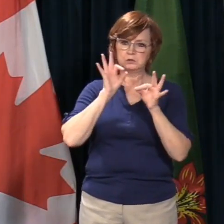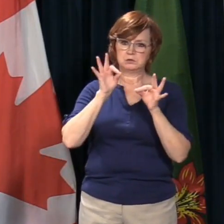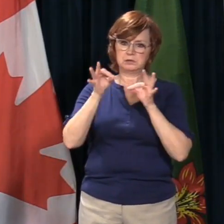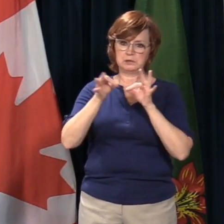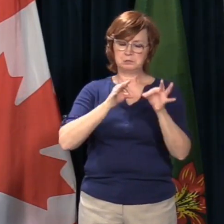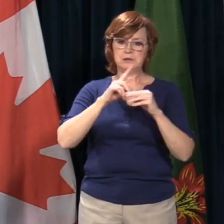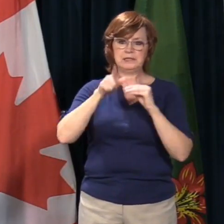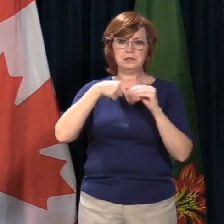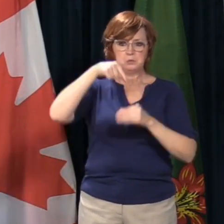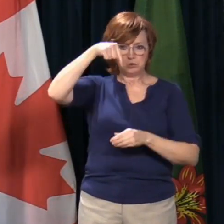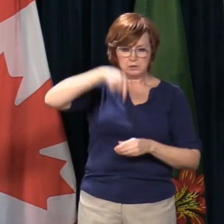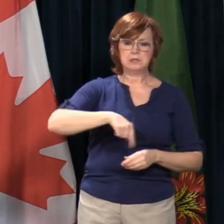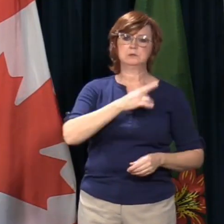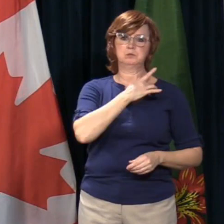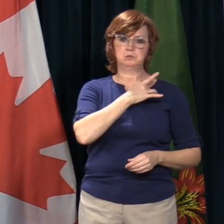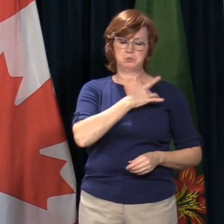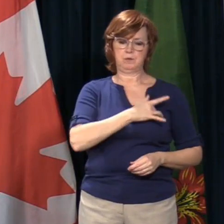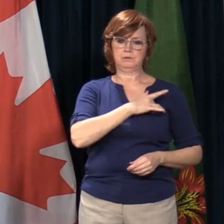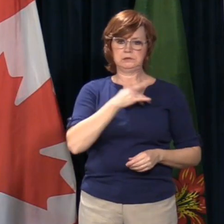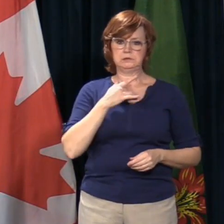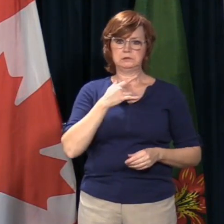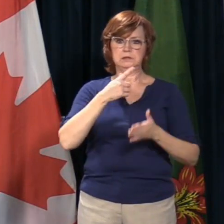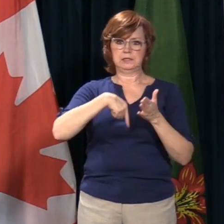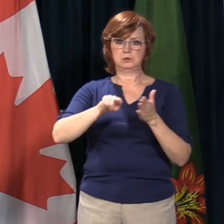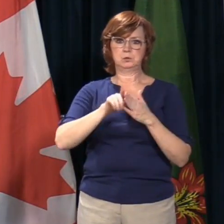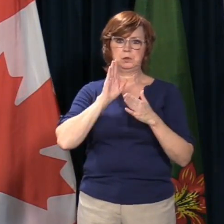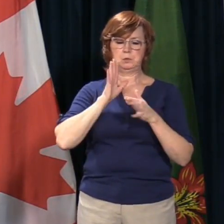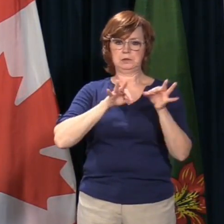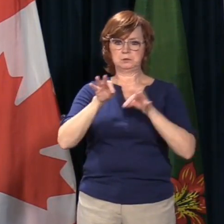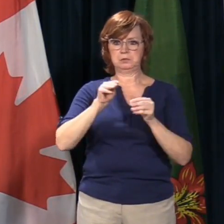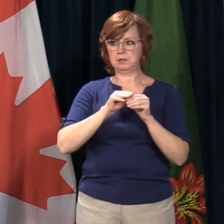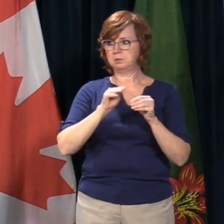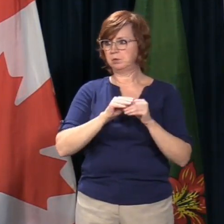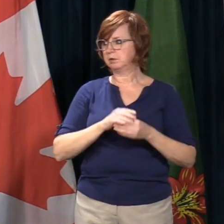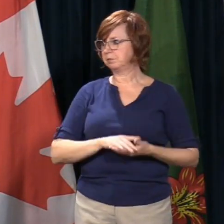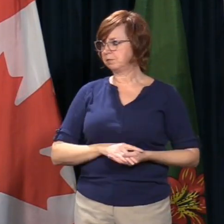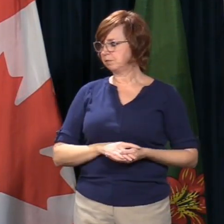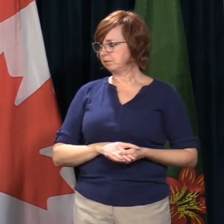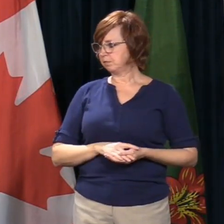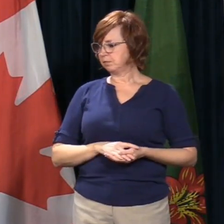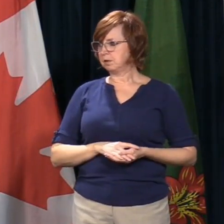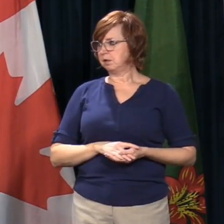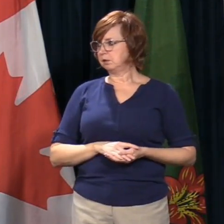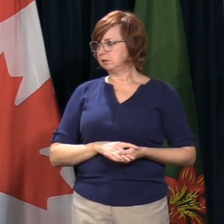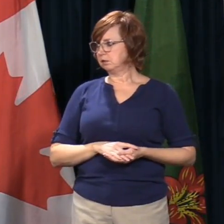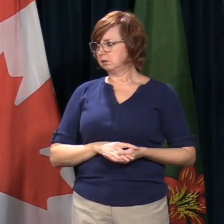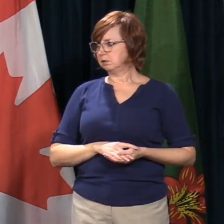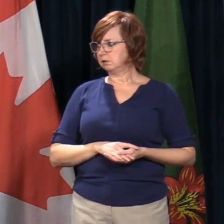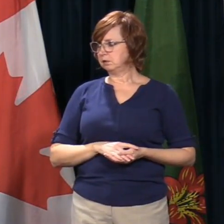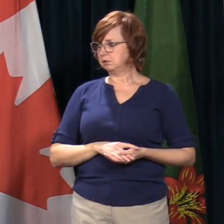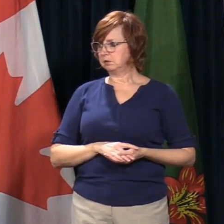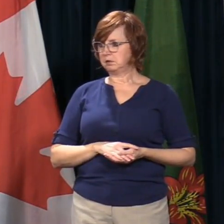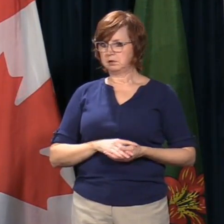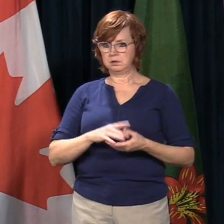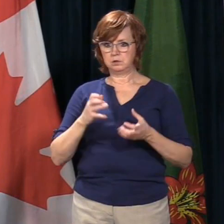it will change the course of our response. Does it, Julie, do you have anything to add, or, sorry?